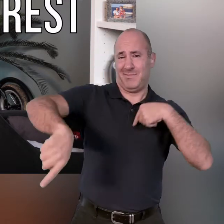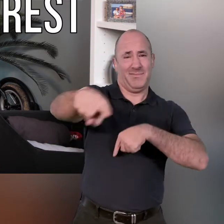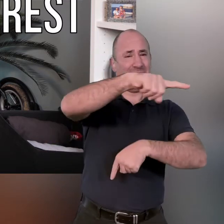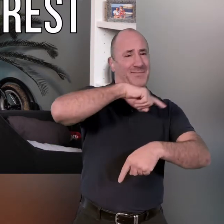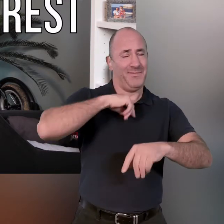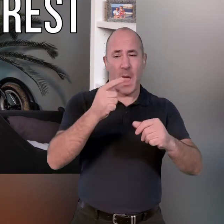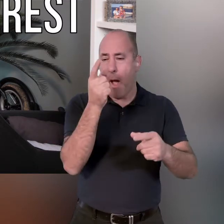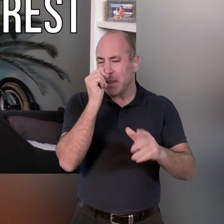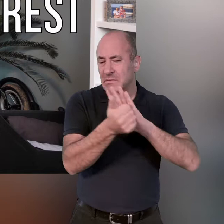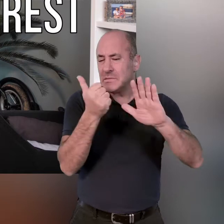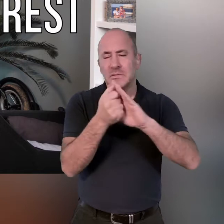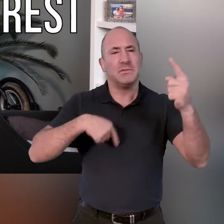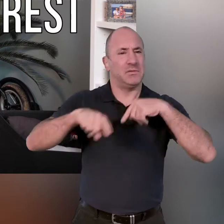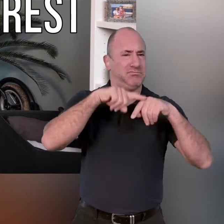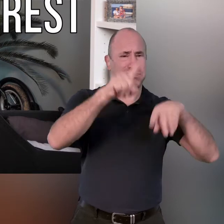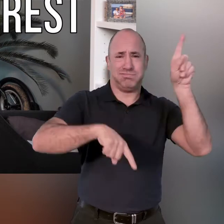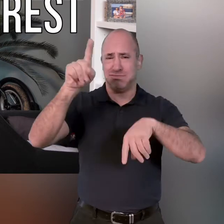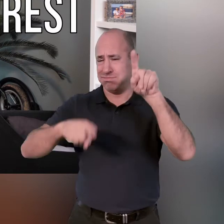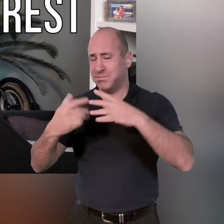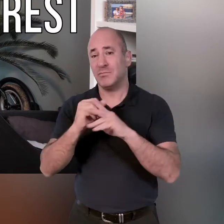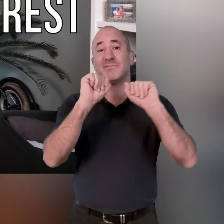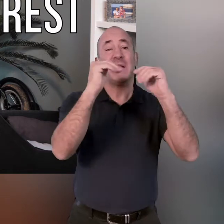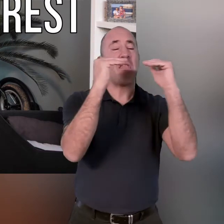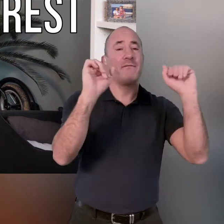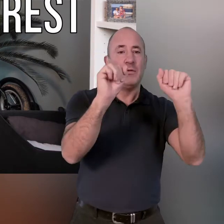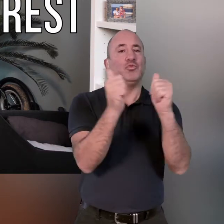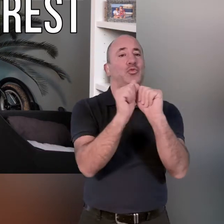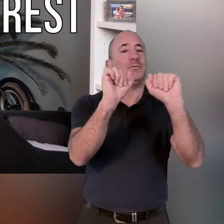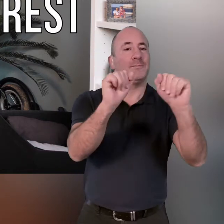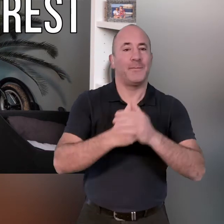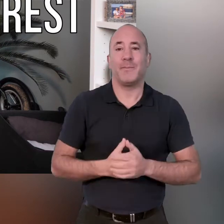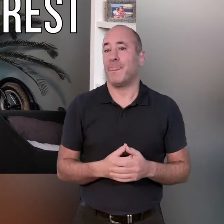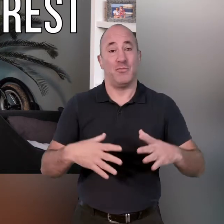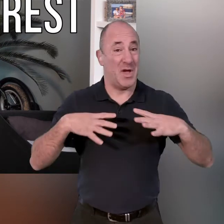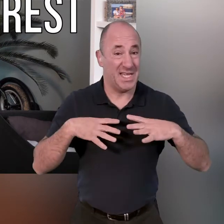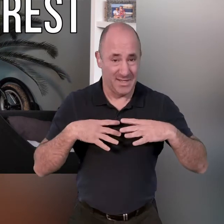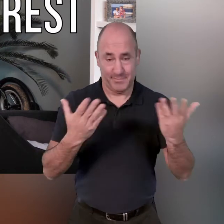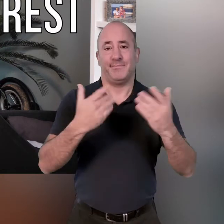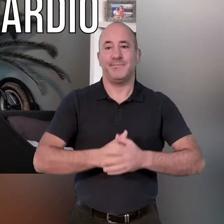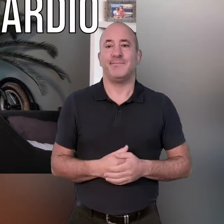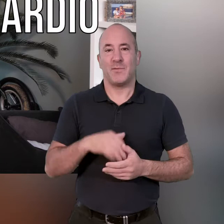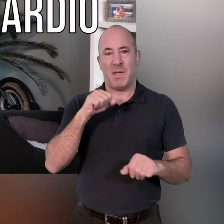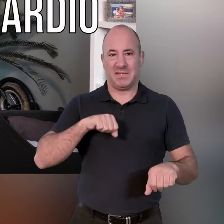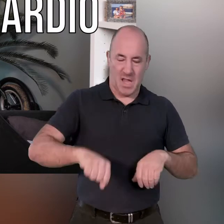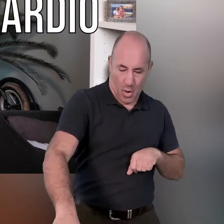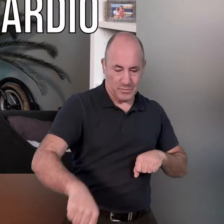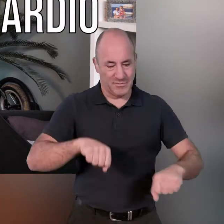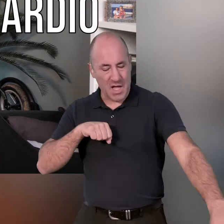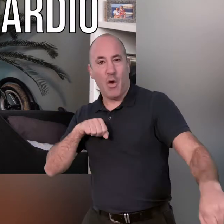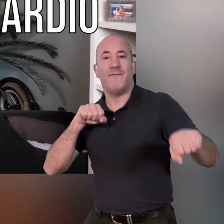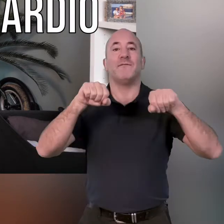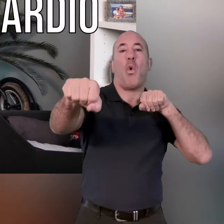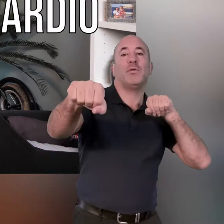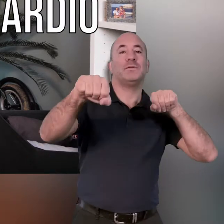Maybe you know. Obviously, lots of people have got lots of different abilities, so whatever your ability is here. Ready? Off we go. So down, down,